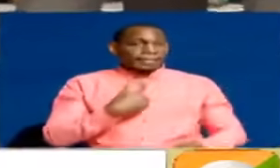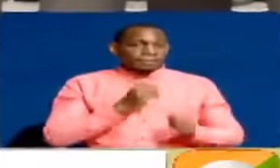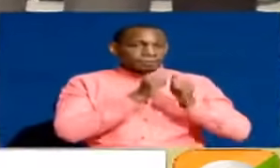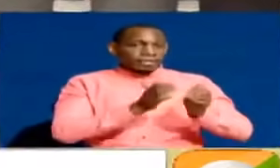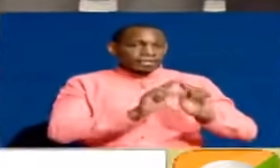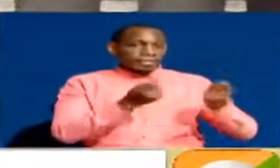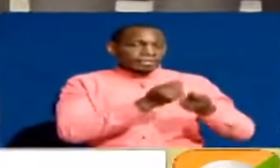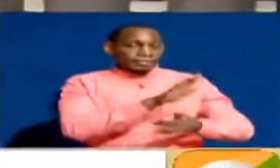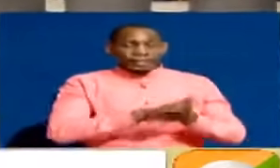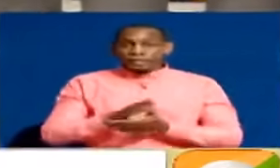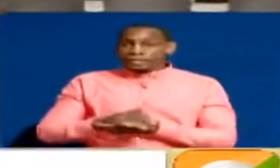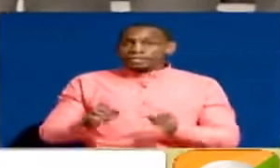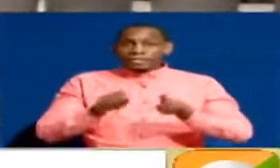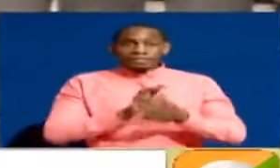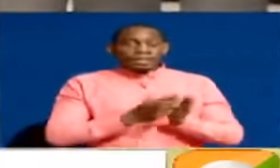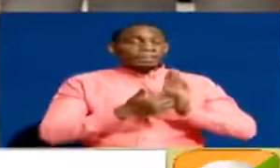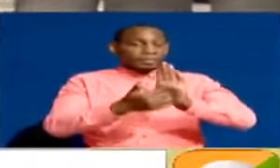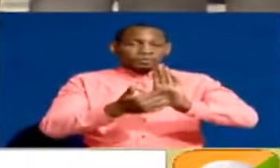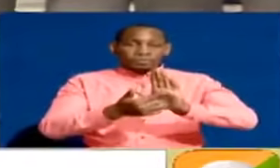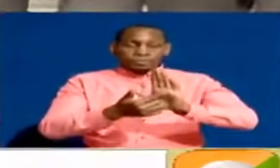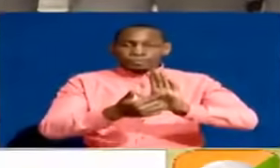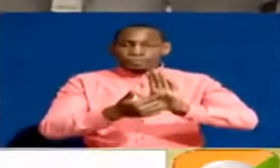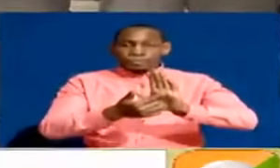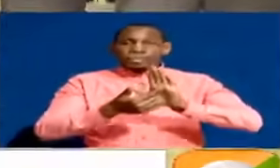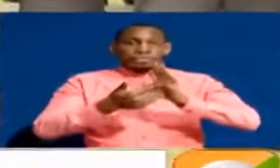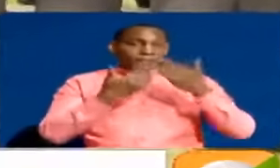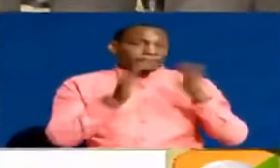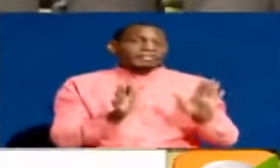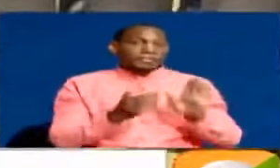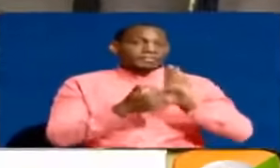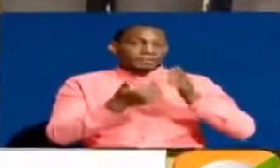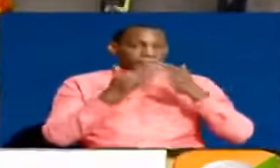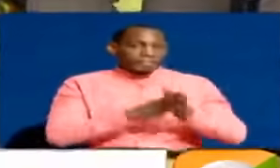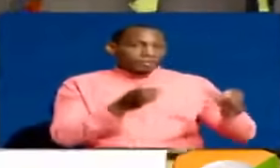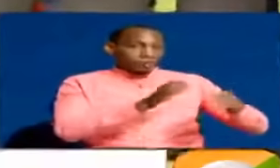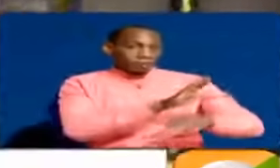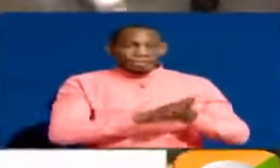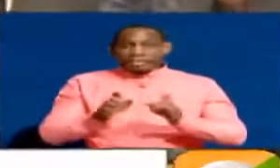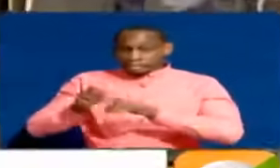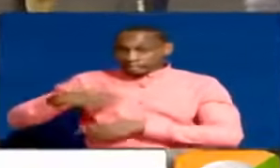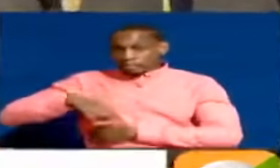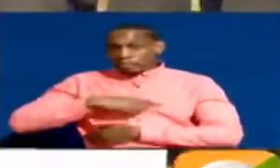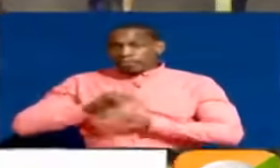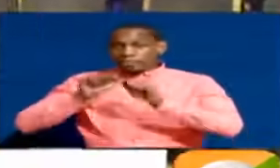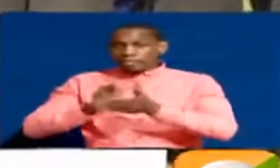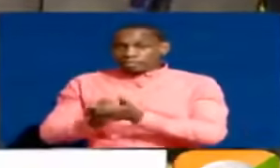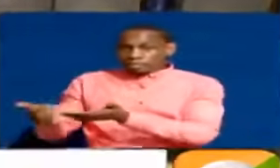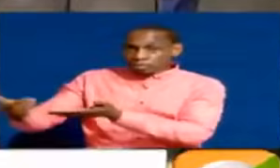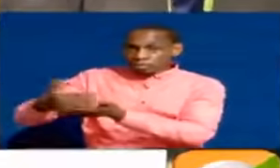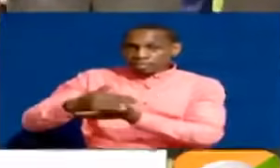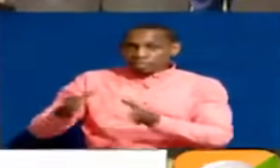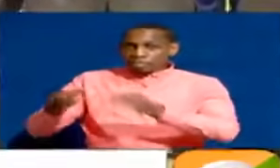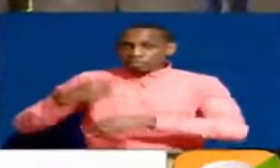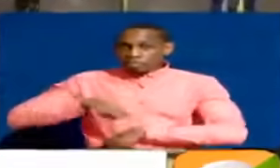with his team. We will, and also he showed his troop. We will also be able to assemble our